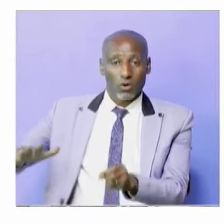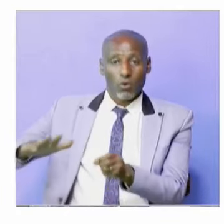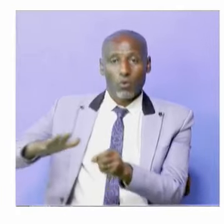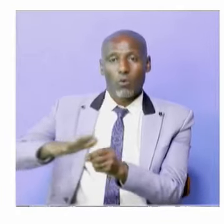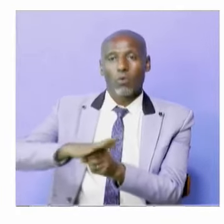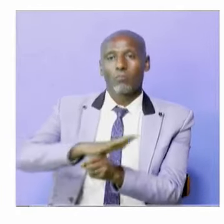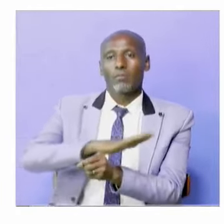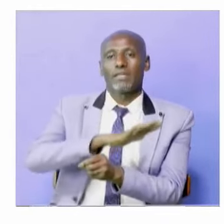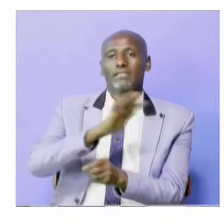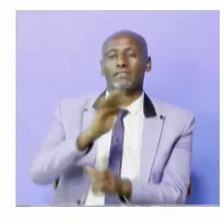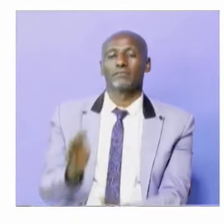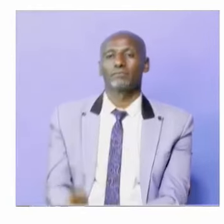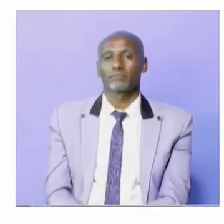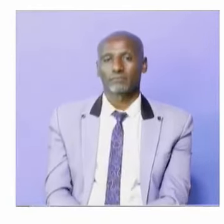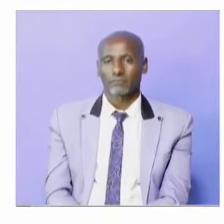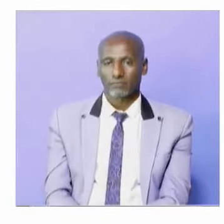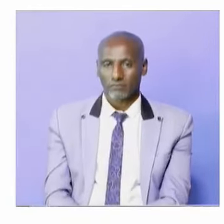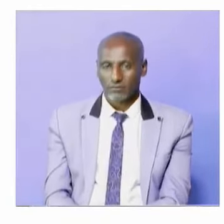Complete